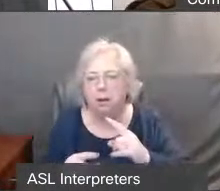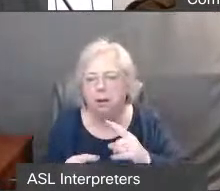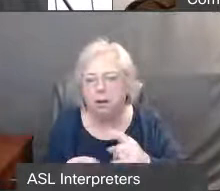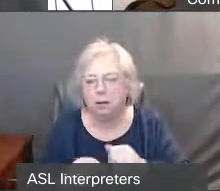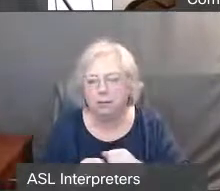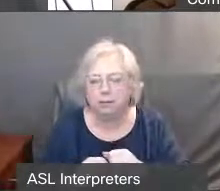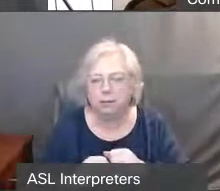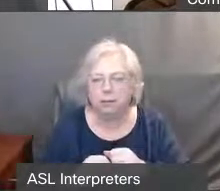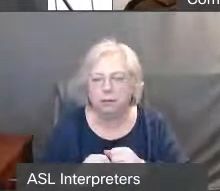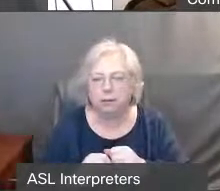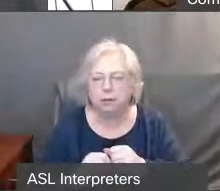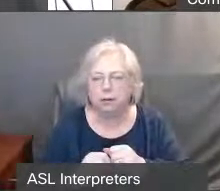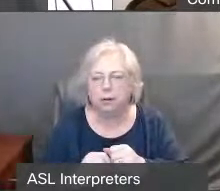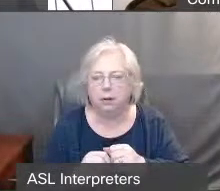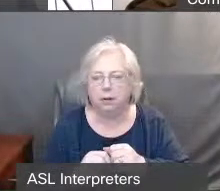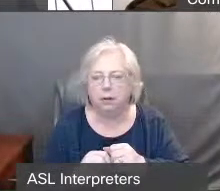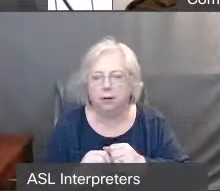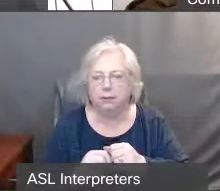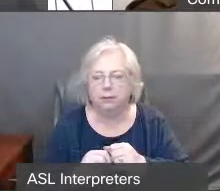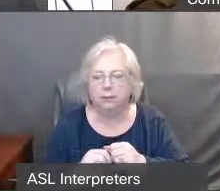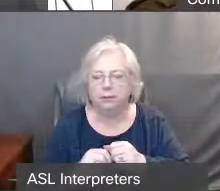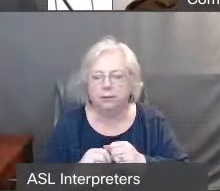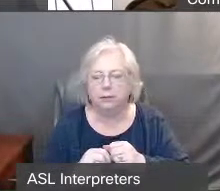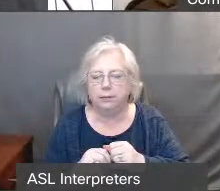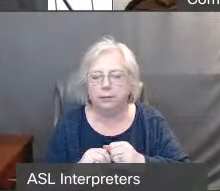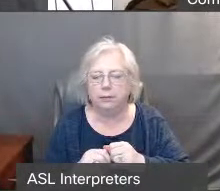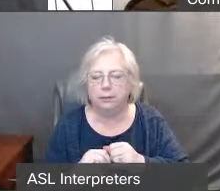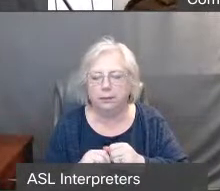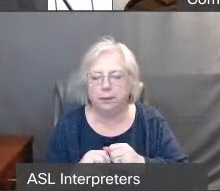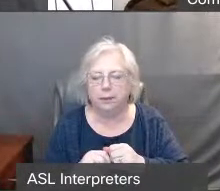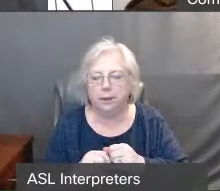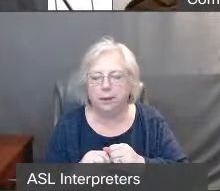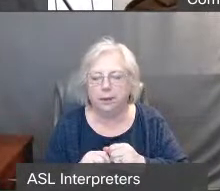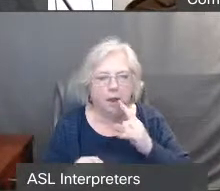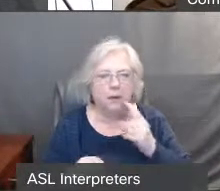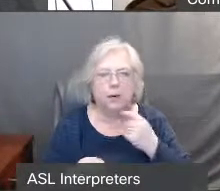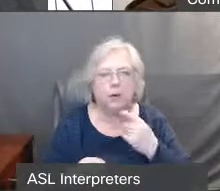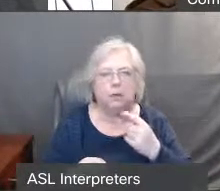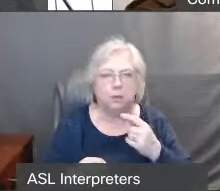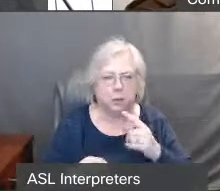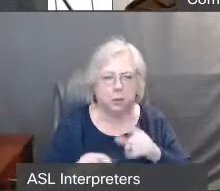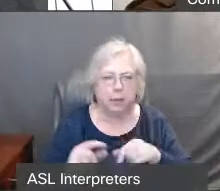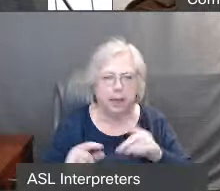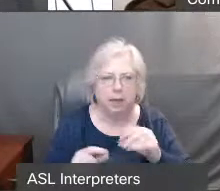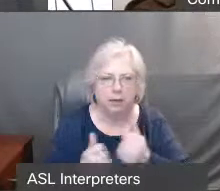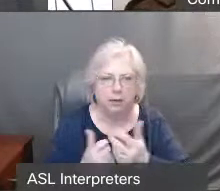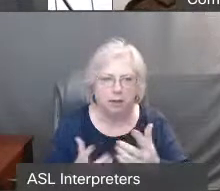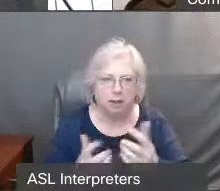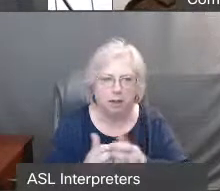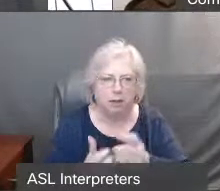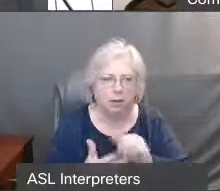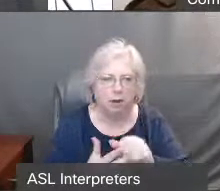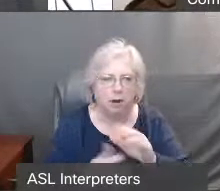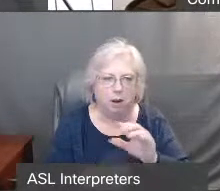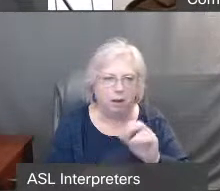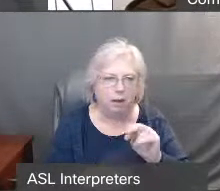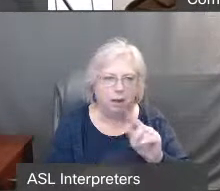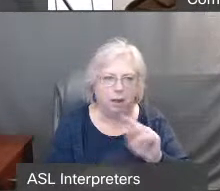now on our Cantrell West property, and we can't do anything with that until we get